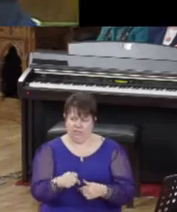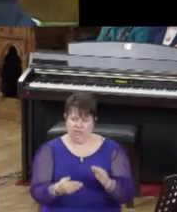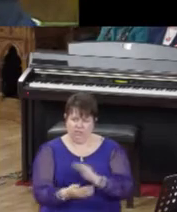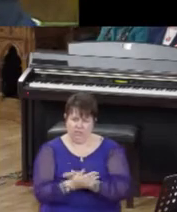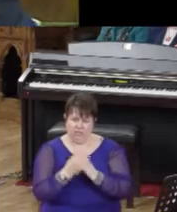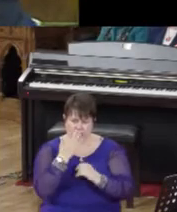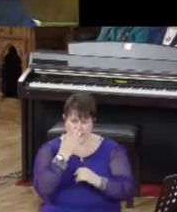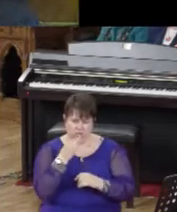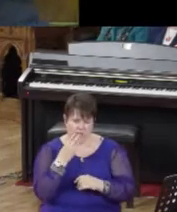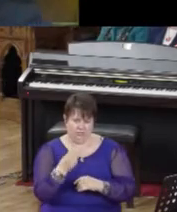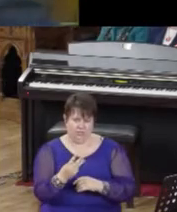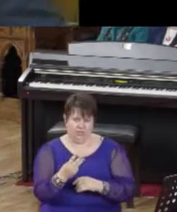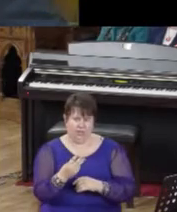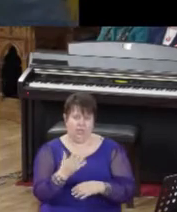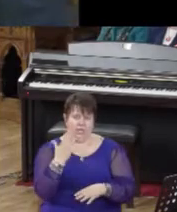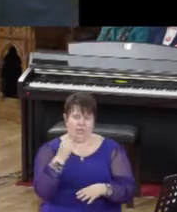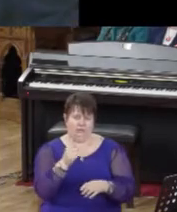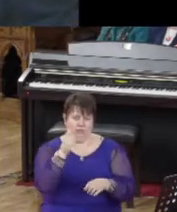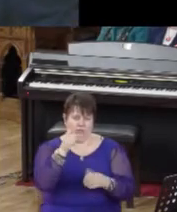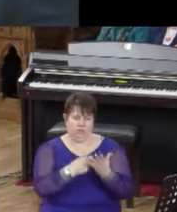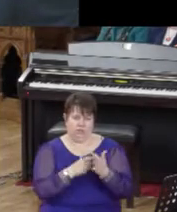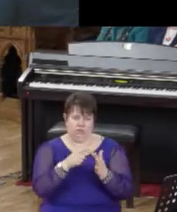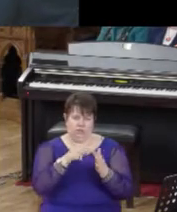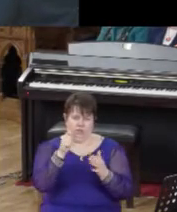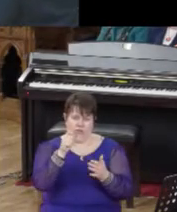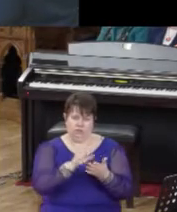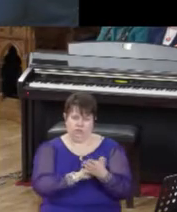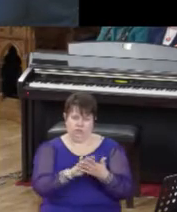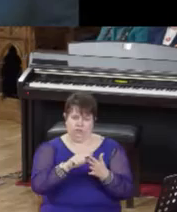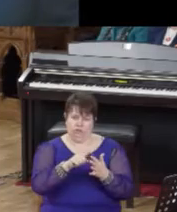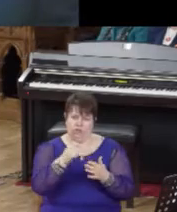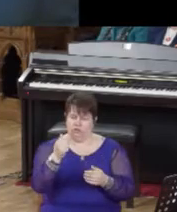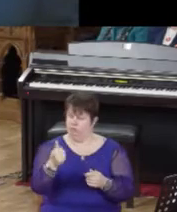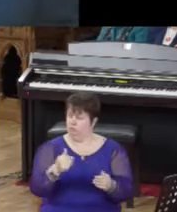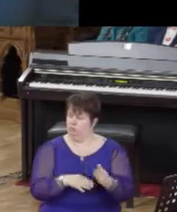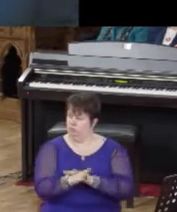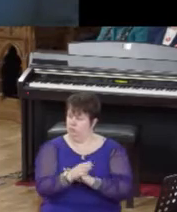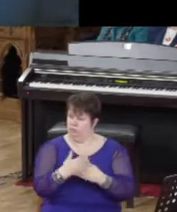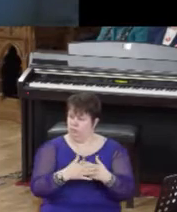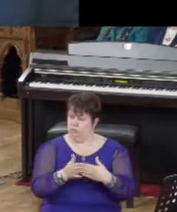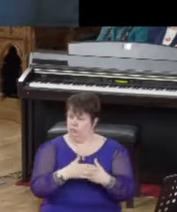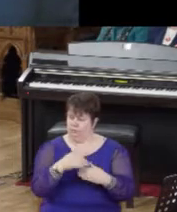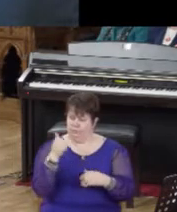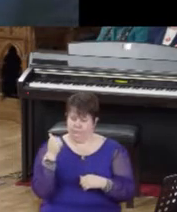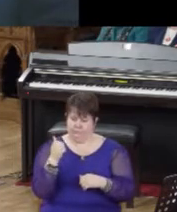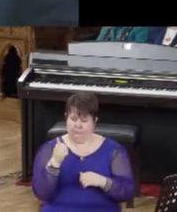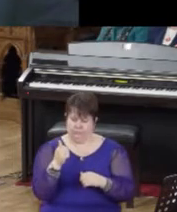3 years, then there is a creche which is through this door and